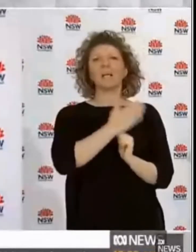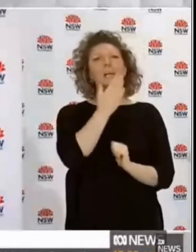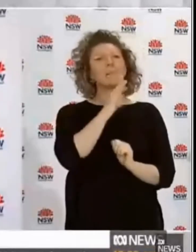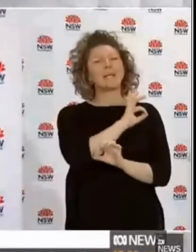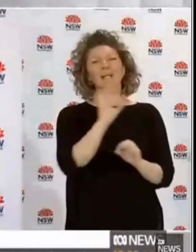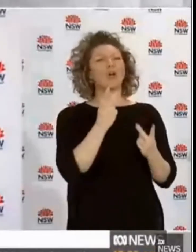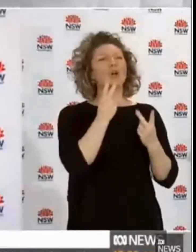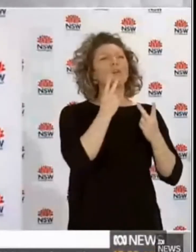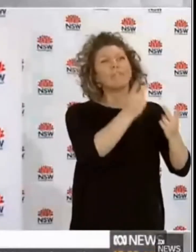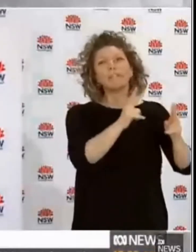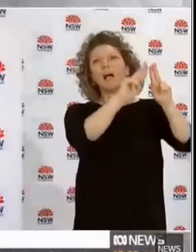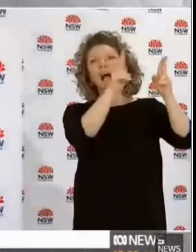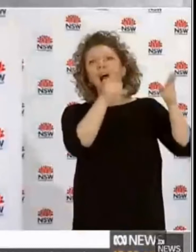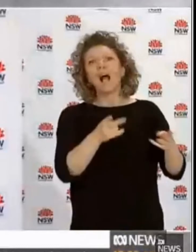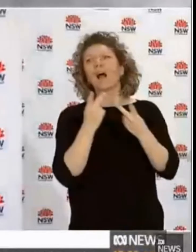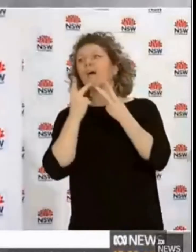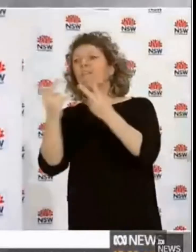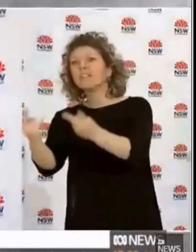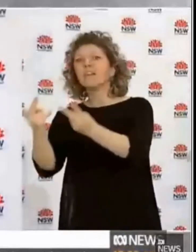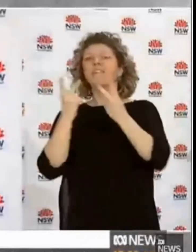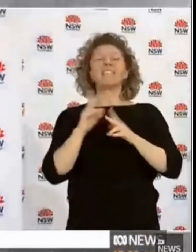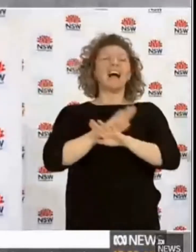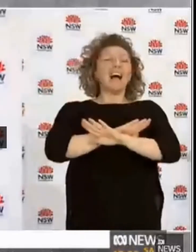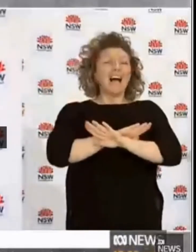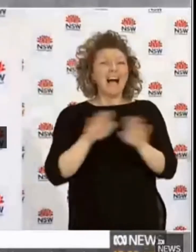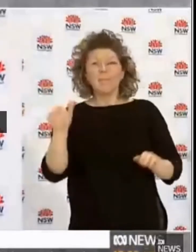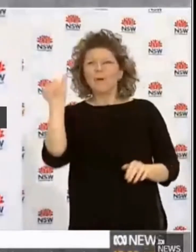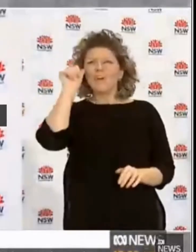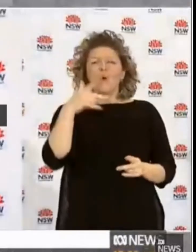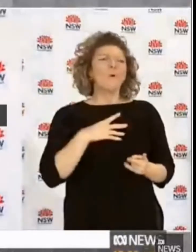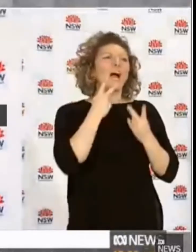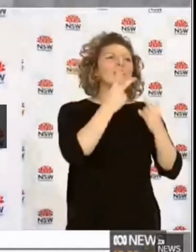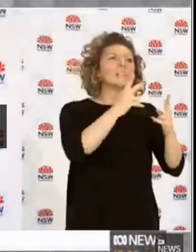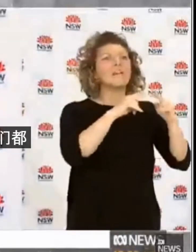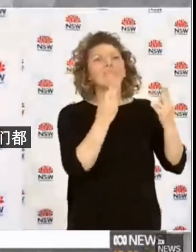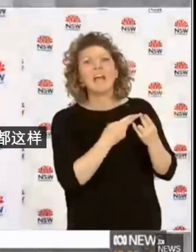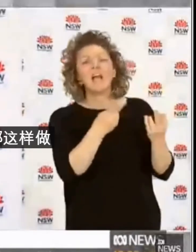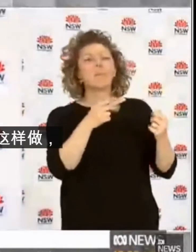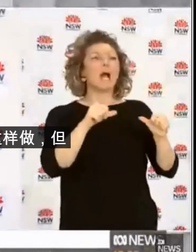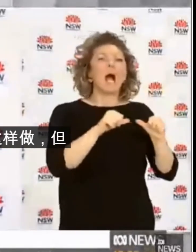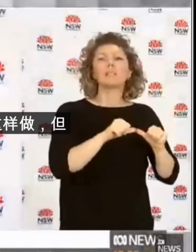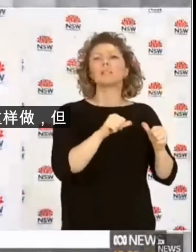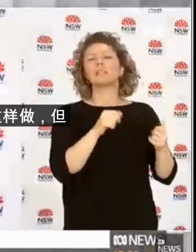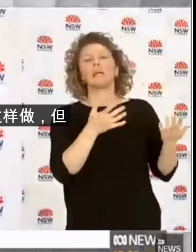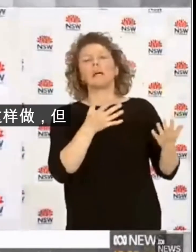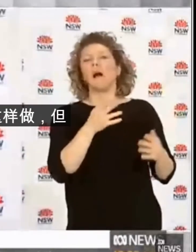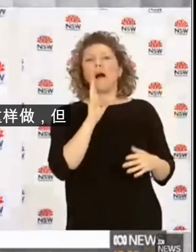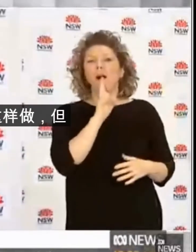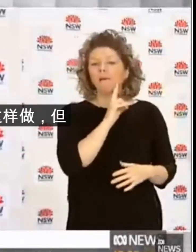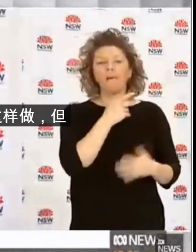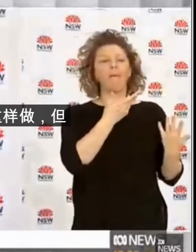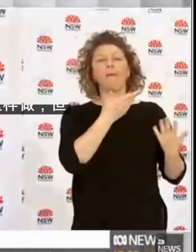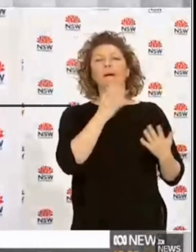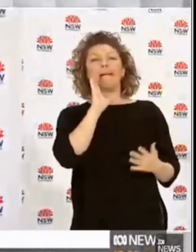visit another household. I know that you want to go and visit your aunts, your uncles and cousins, we all do. But unfortunately that